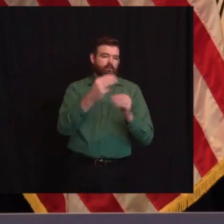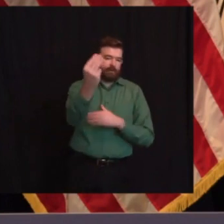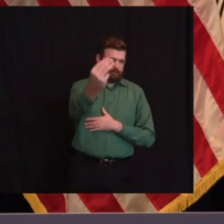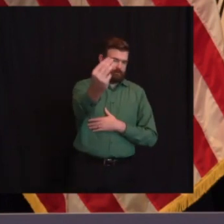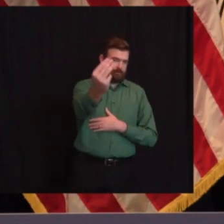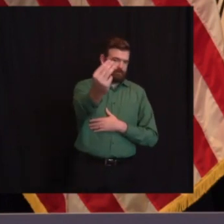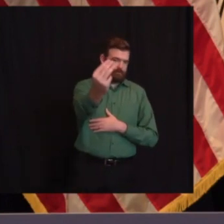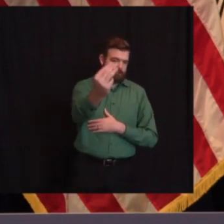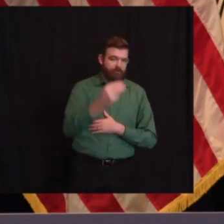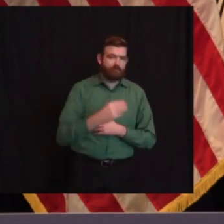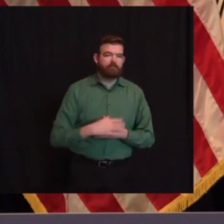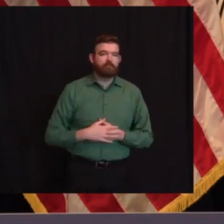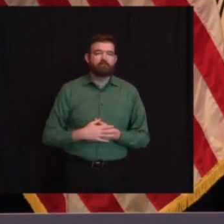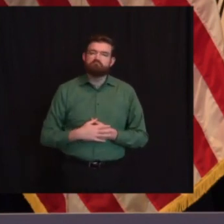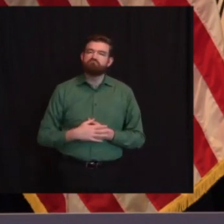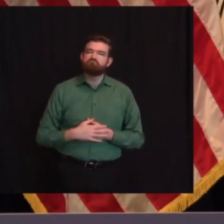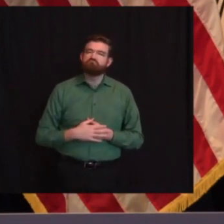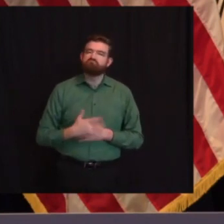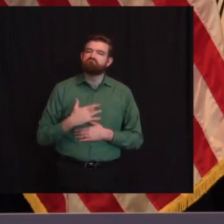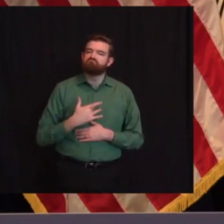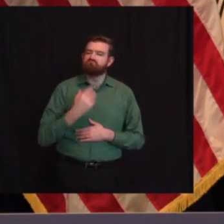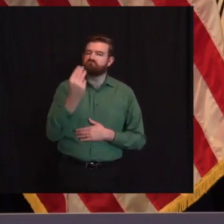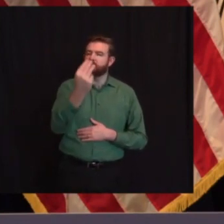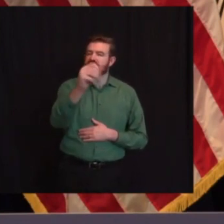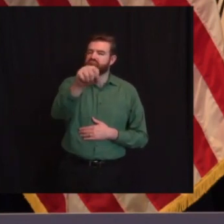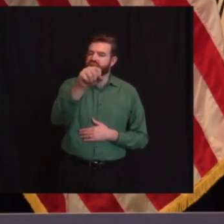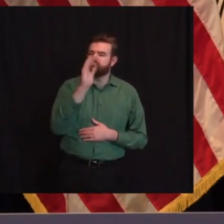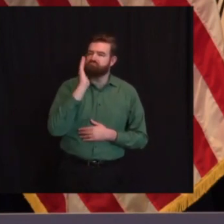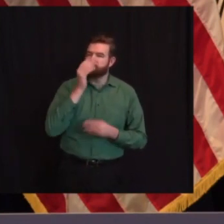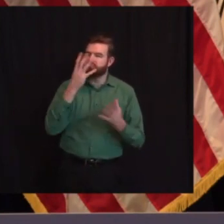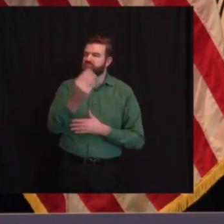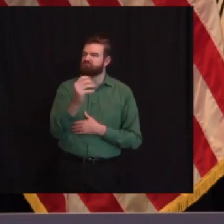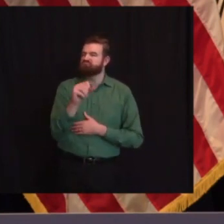Monday as to what the next steps are. Thank you. Do you have anything, sir?